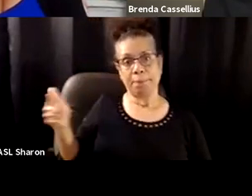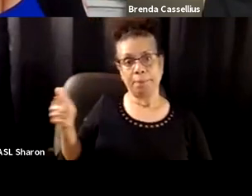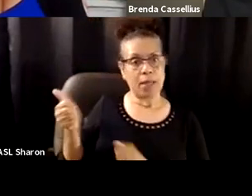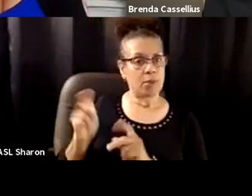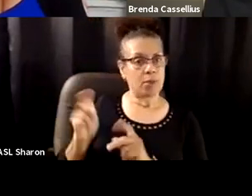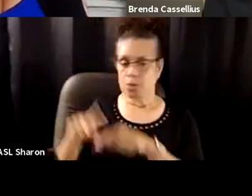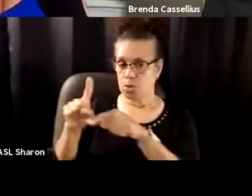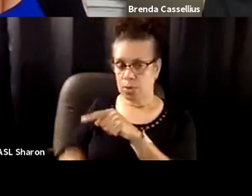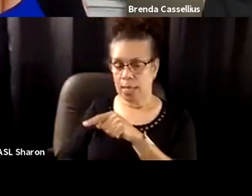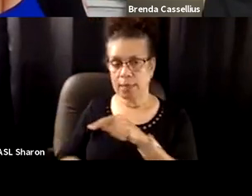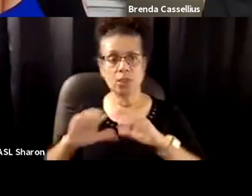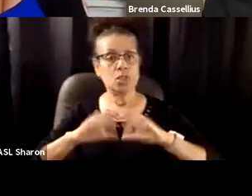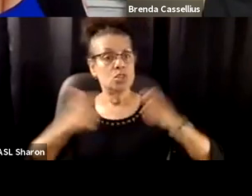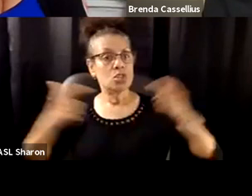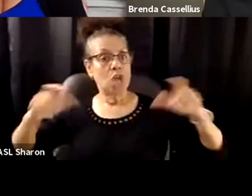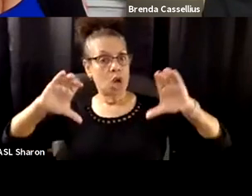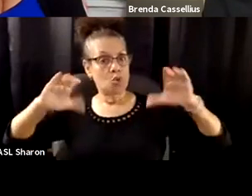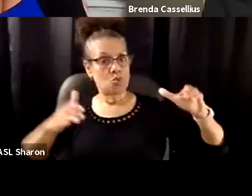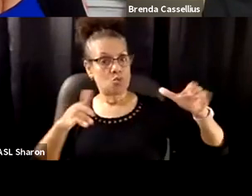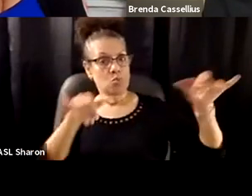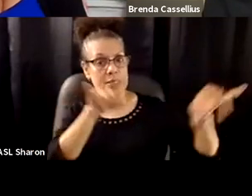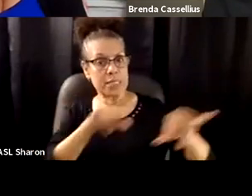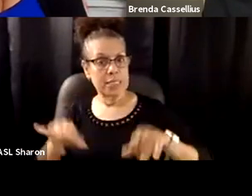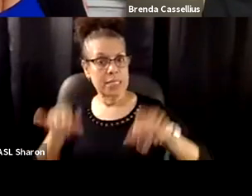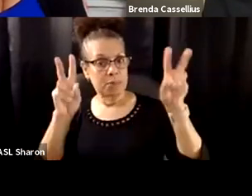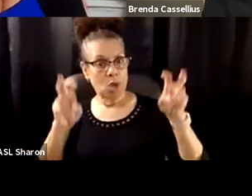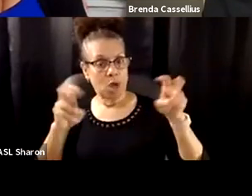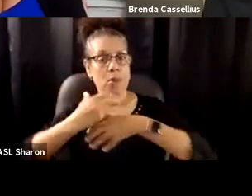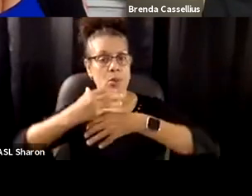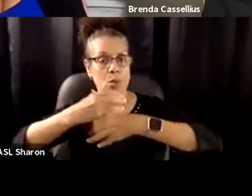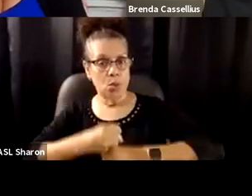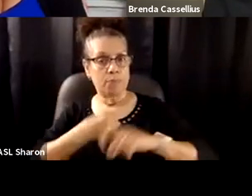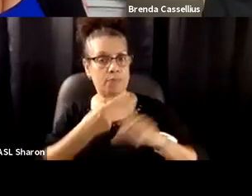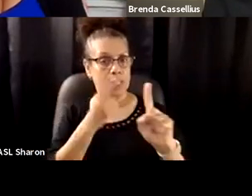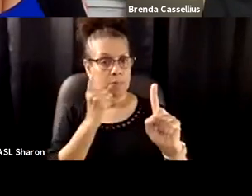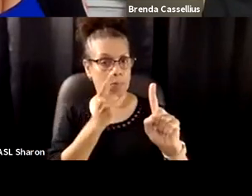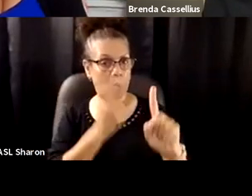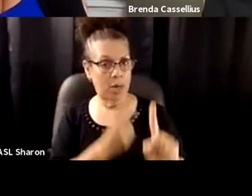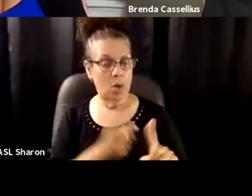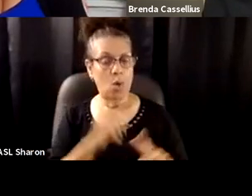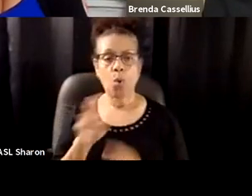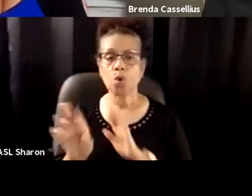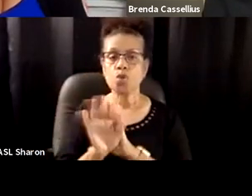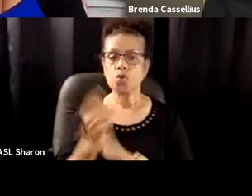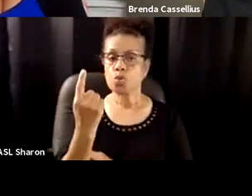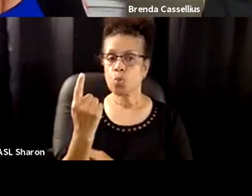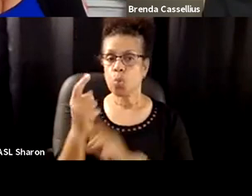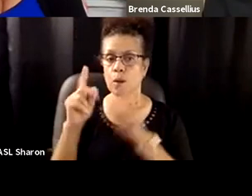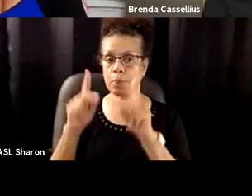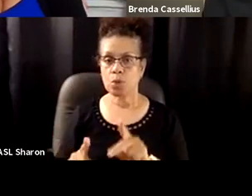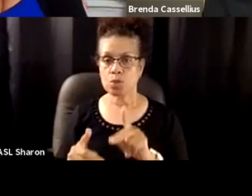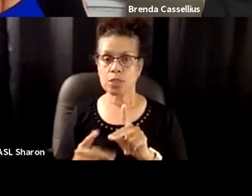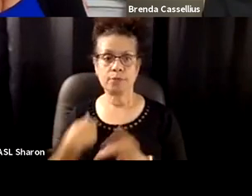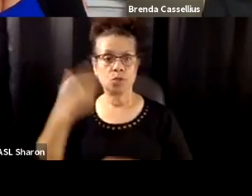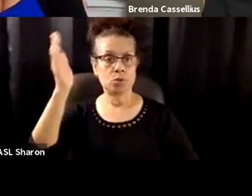groups addressing the same topic are encouraged to consolidate their remarks or choose a spokesperson to provide